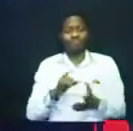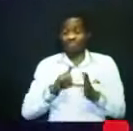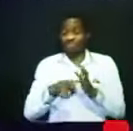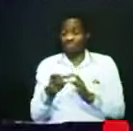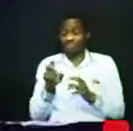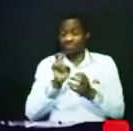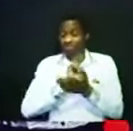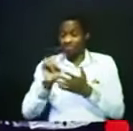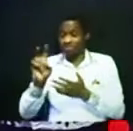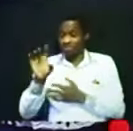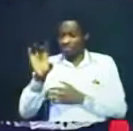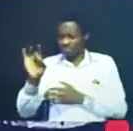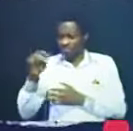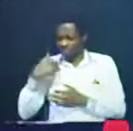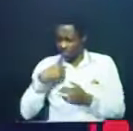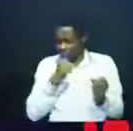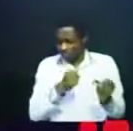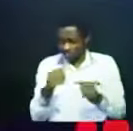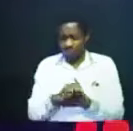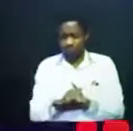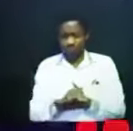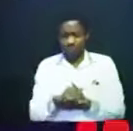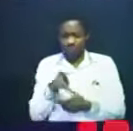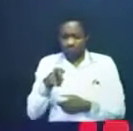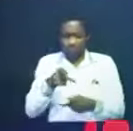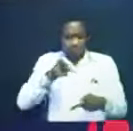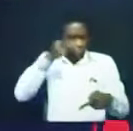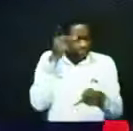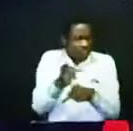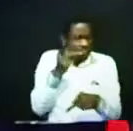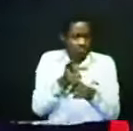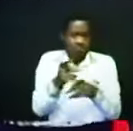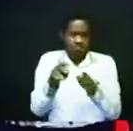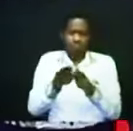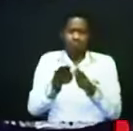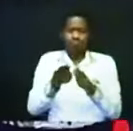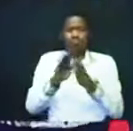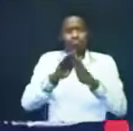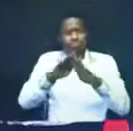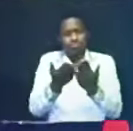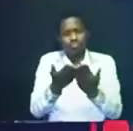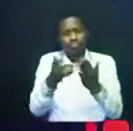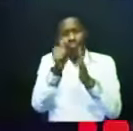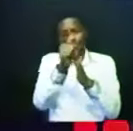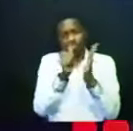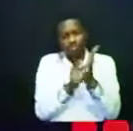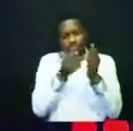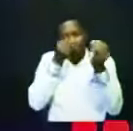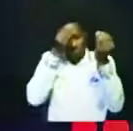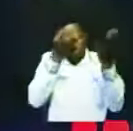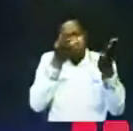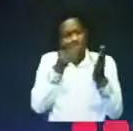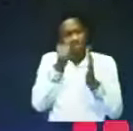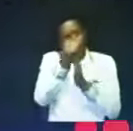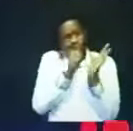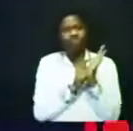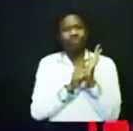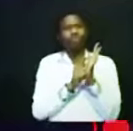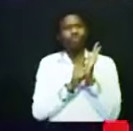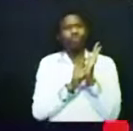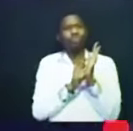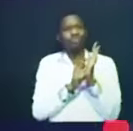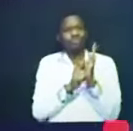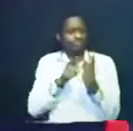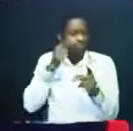verse 8. Keep this book of the law. In our age, we would have said, keep the word of